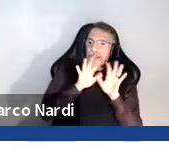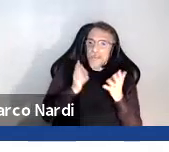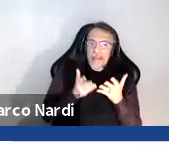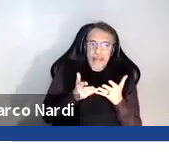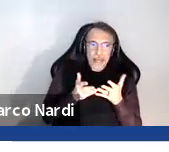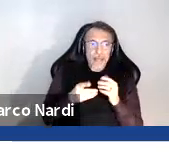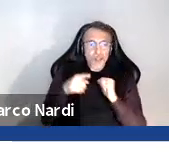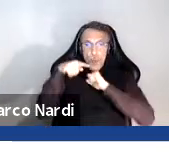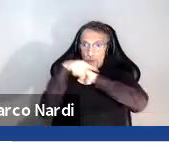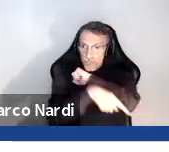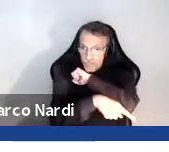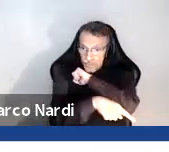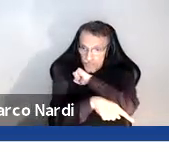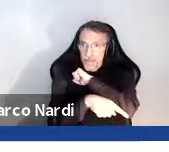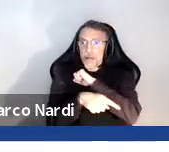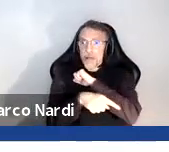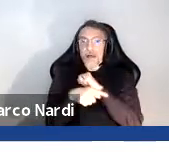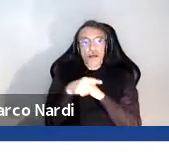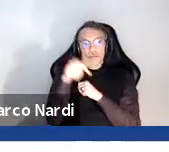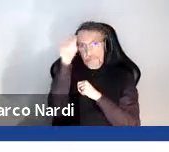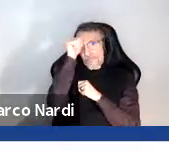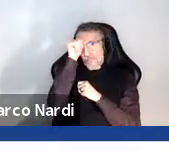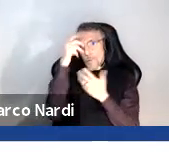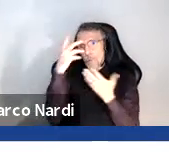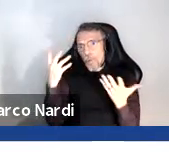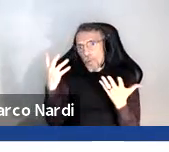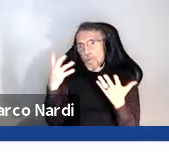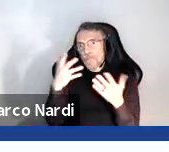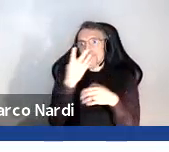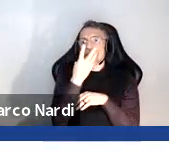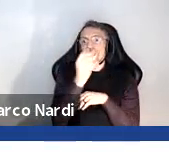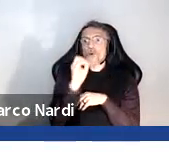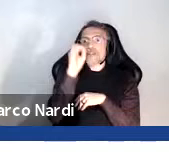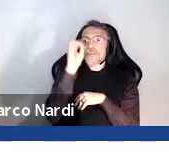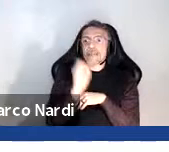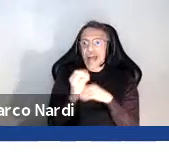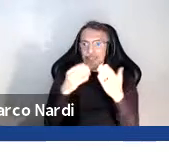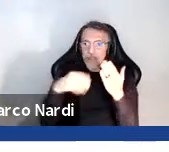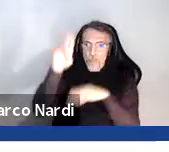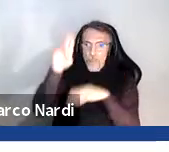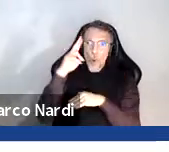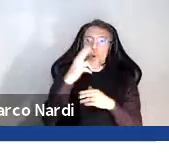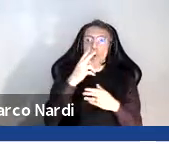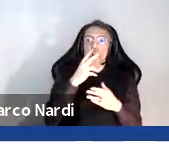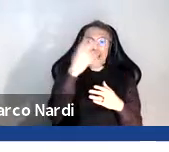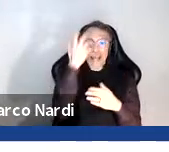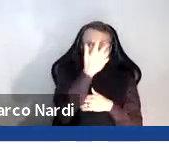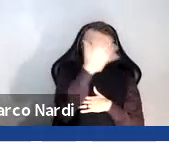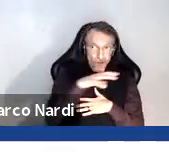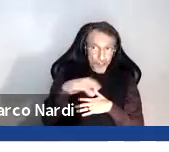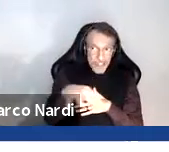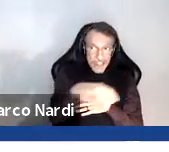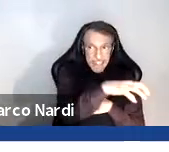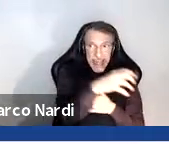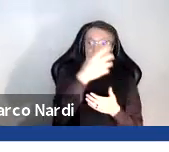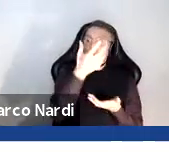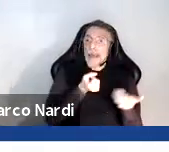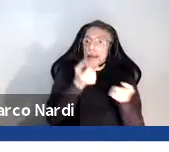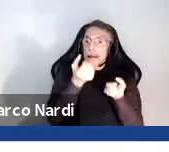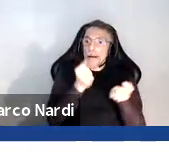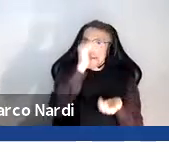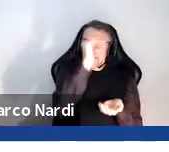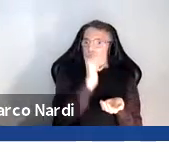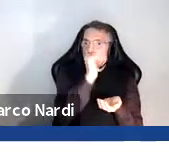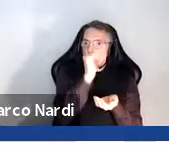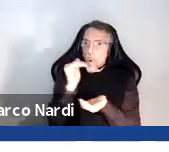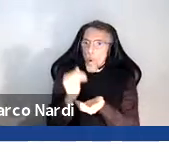debt distress. It is well known that more than 40% of low-income countries were in debt distress or in high risk